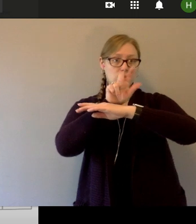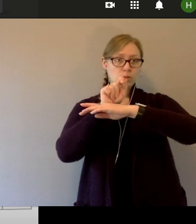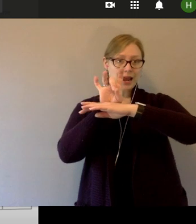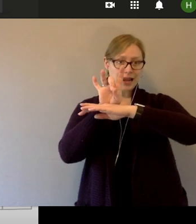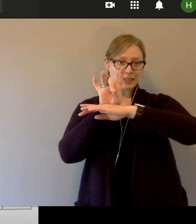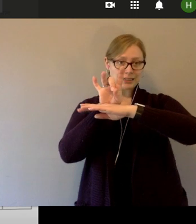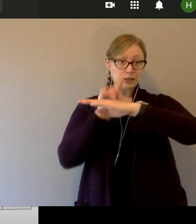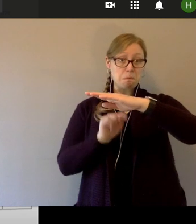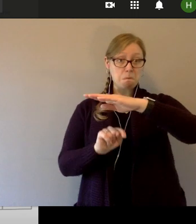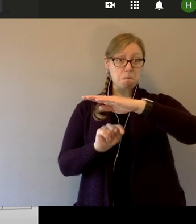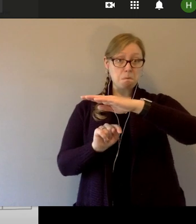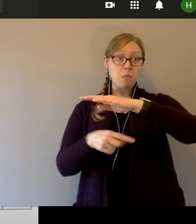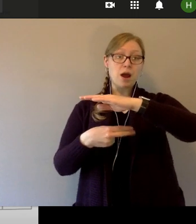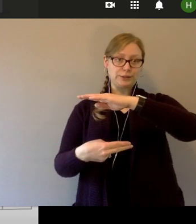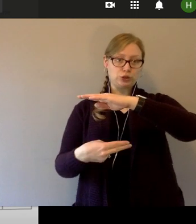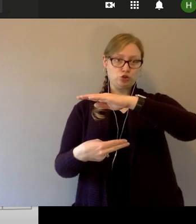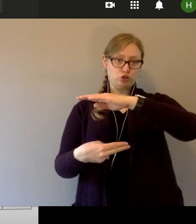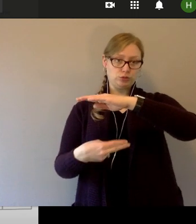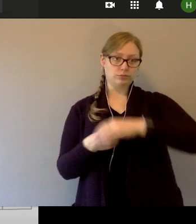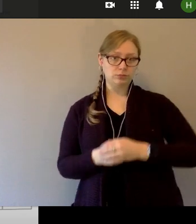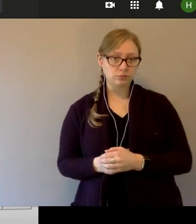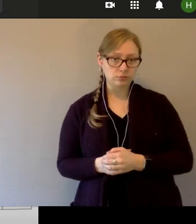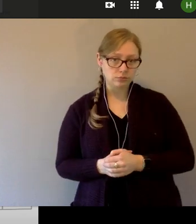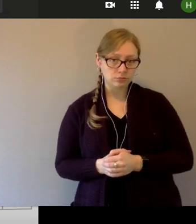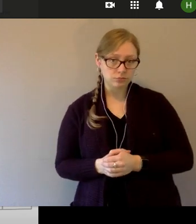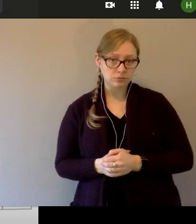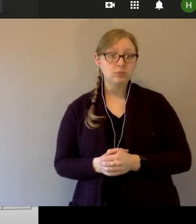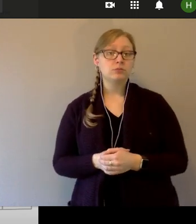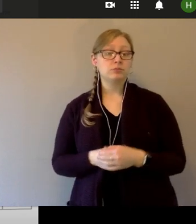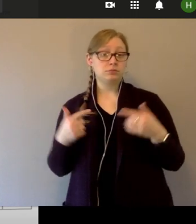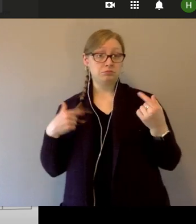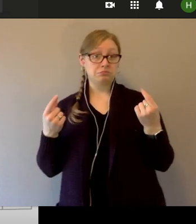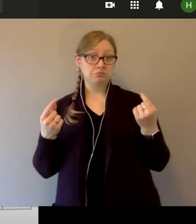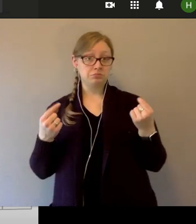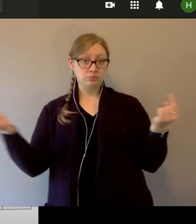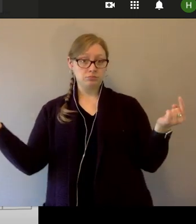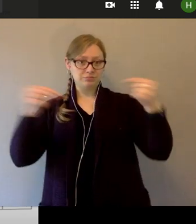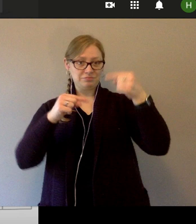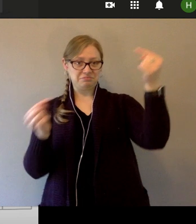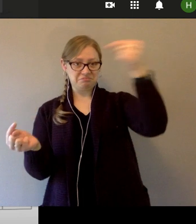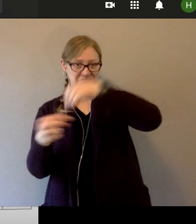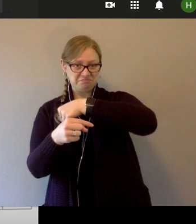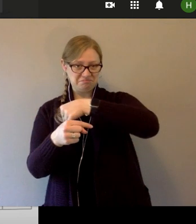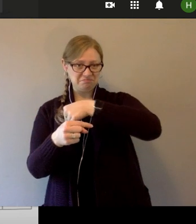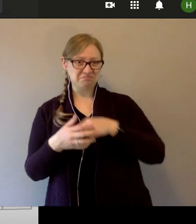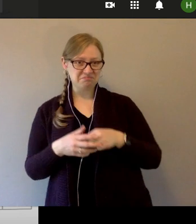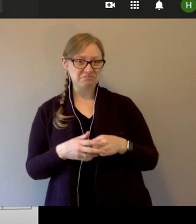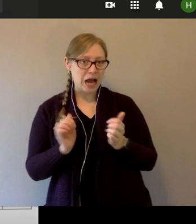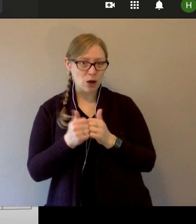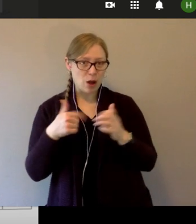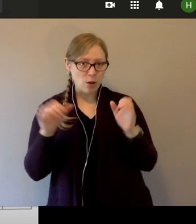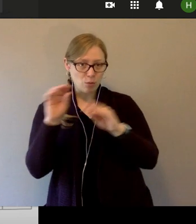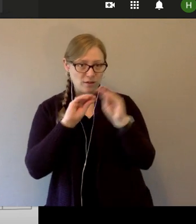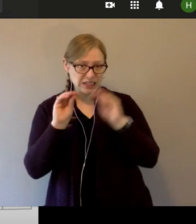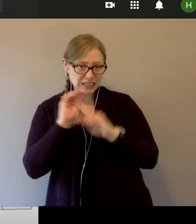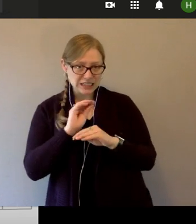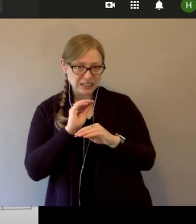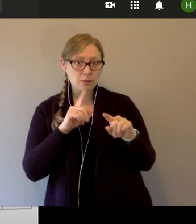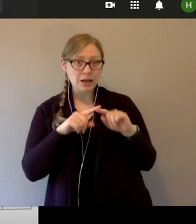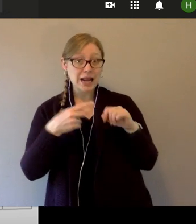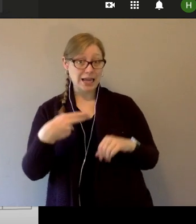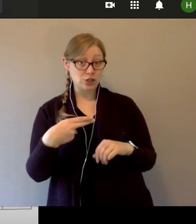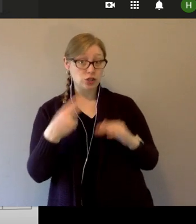my hypotenuse is h. And so I can cross multiply, or however I want to manipulate that, but h is going to be